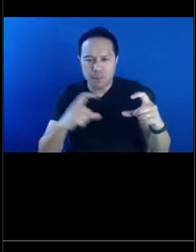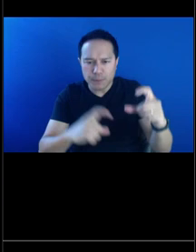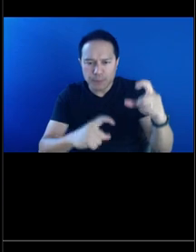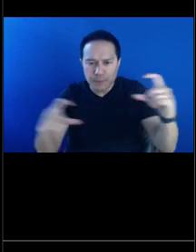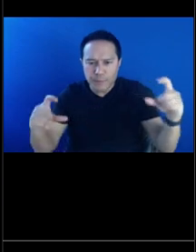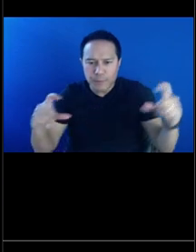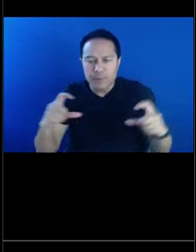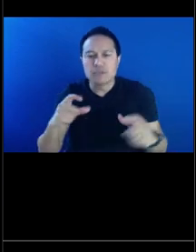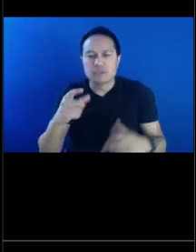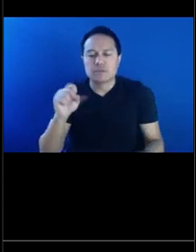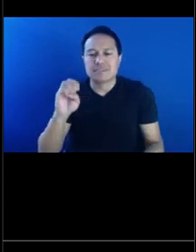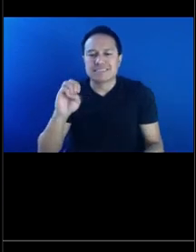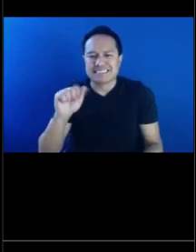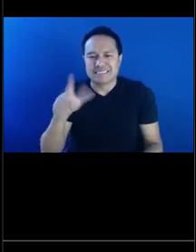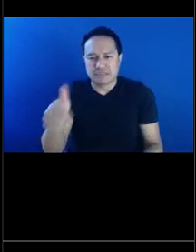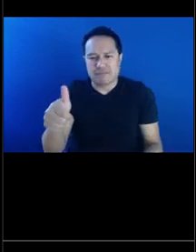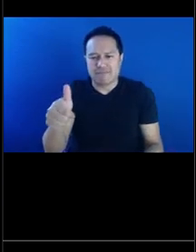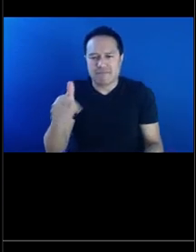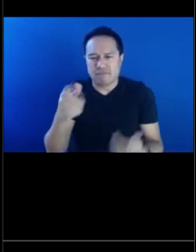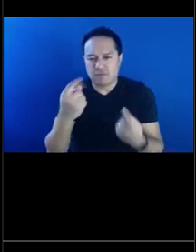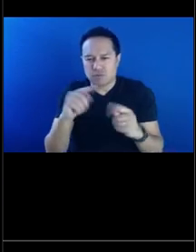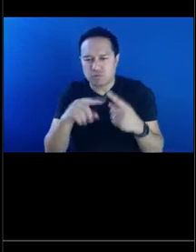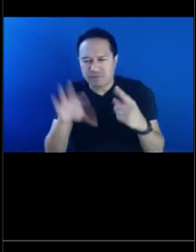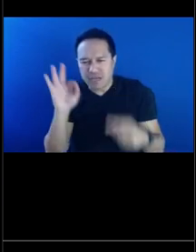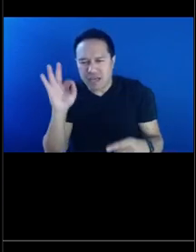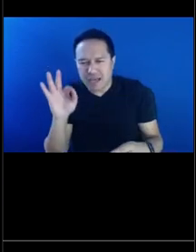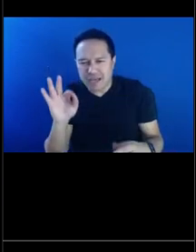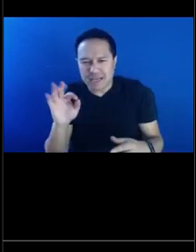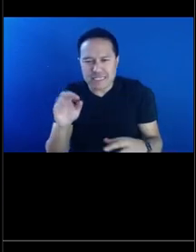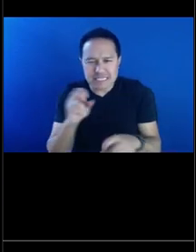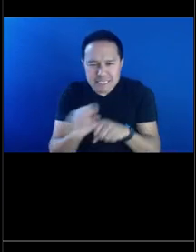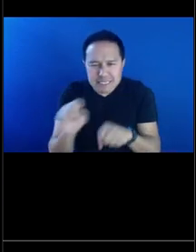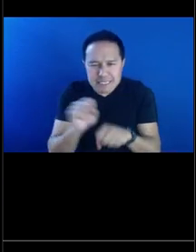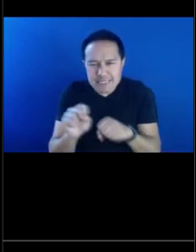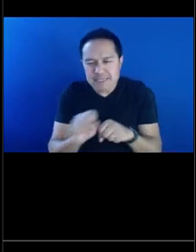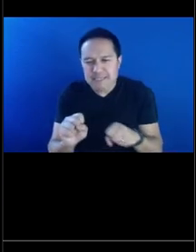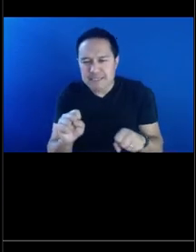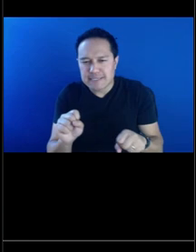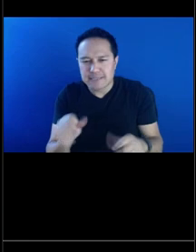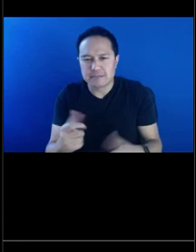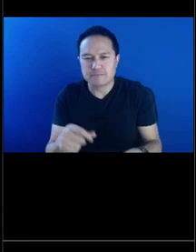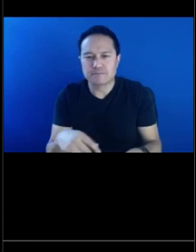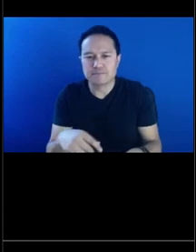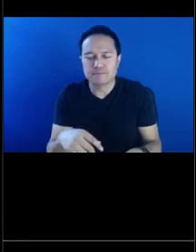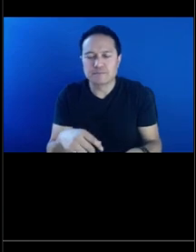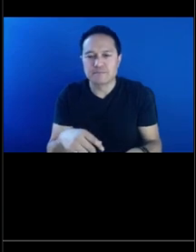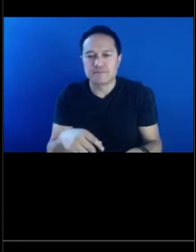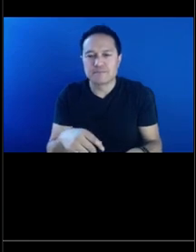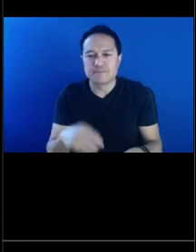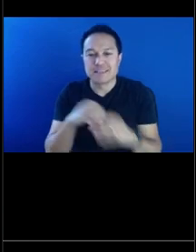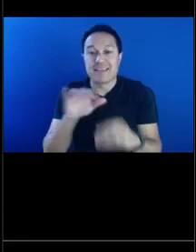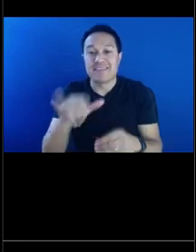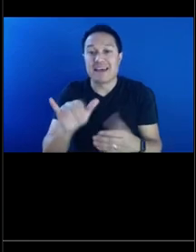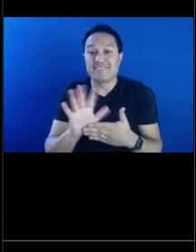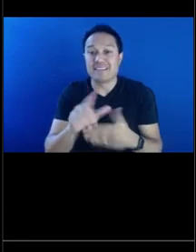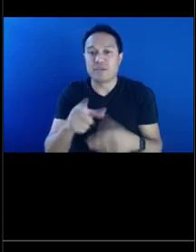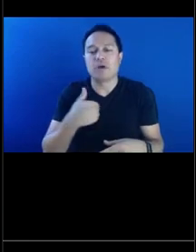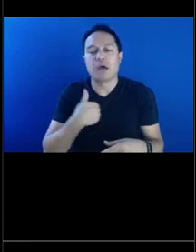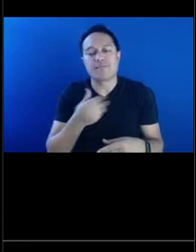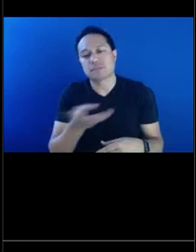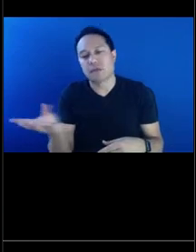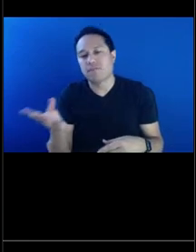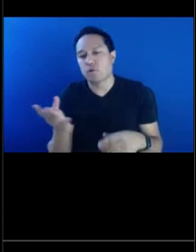is trying to get something out of that hole. And he's trying so hard. And in this video, there were actually several clips. He would like go back